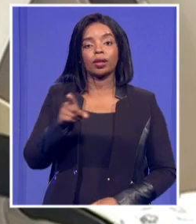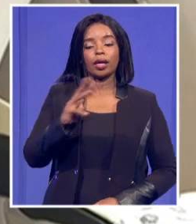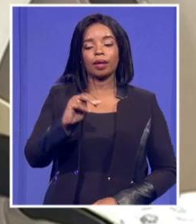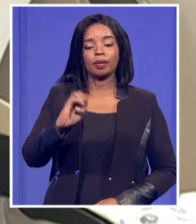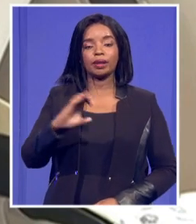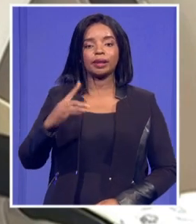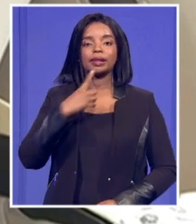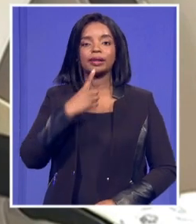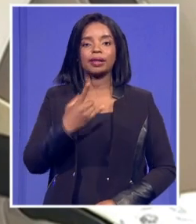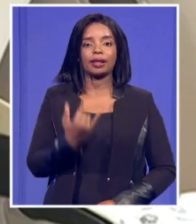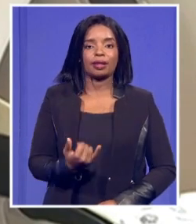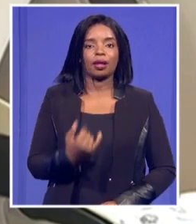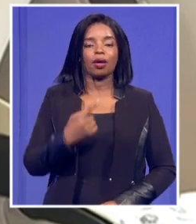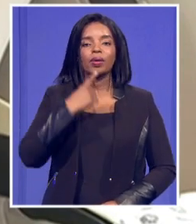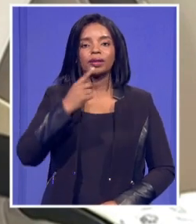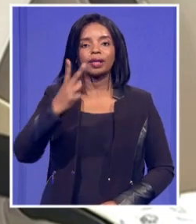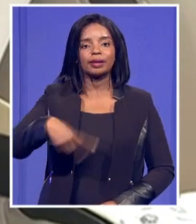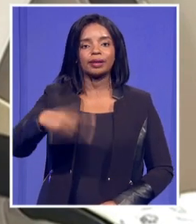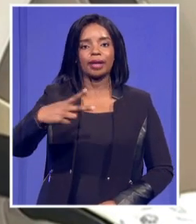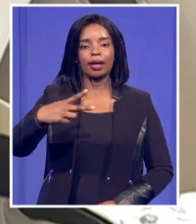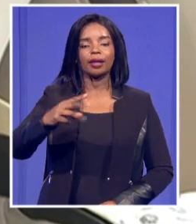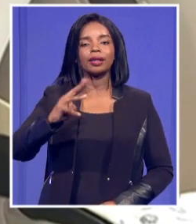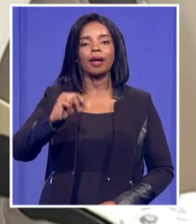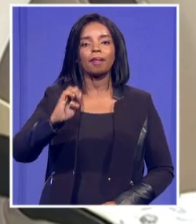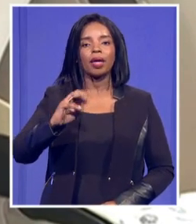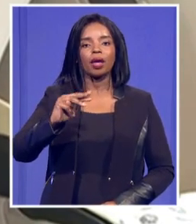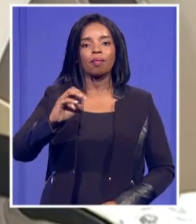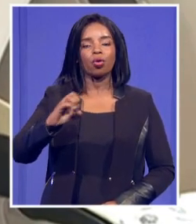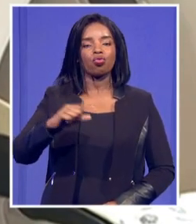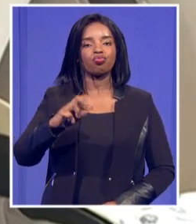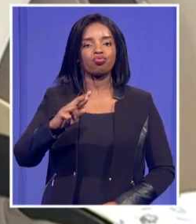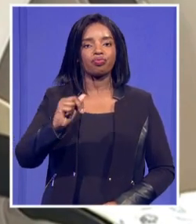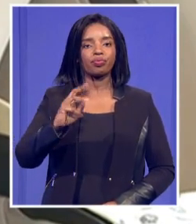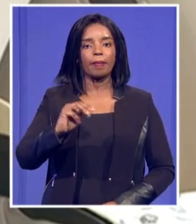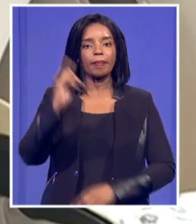second mammogram that rural hospitals in this province will have.